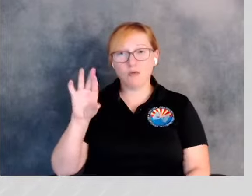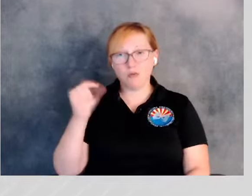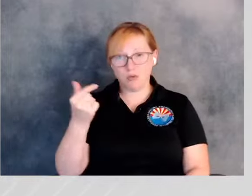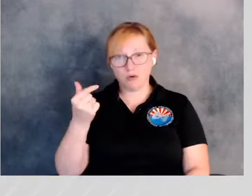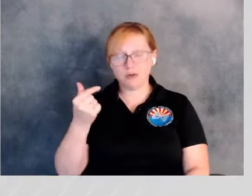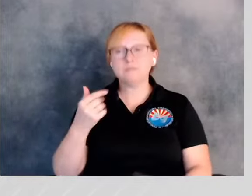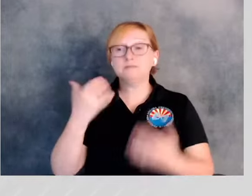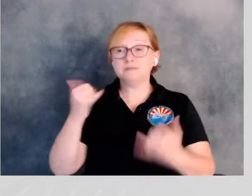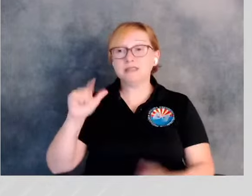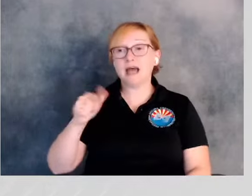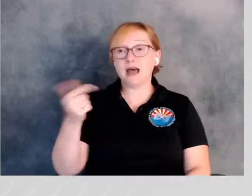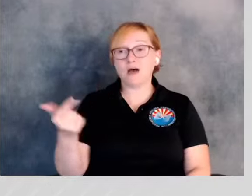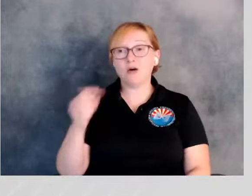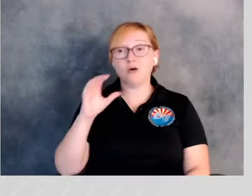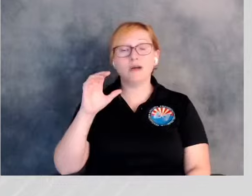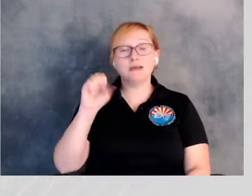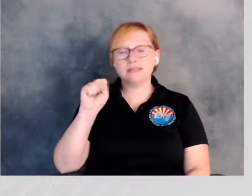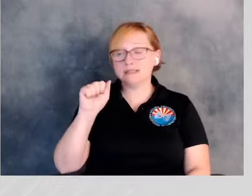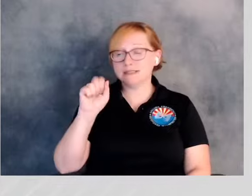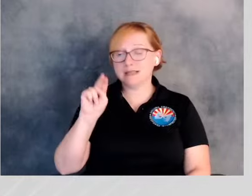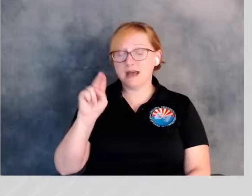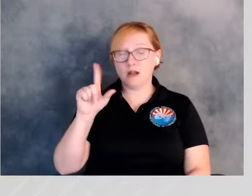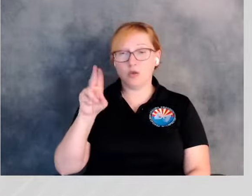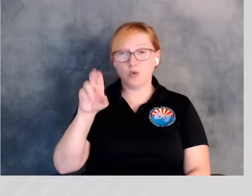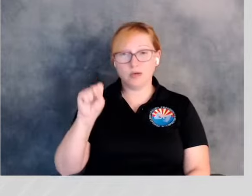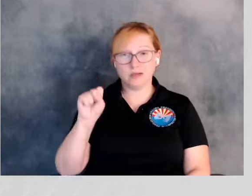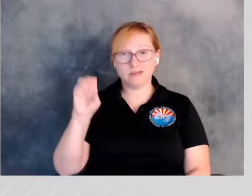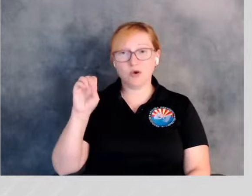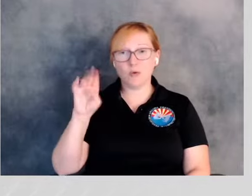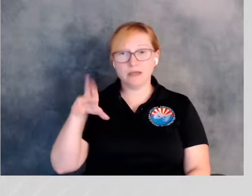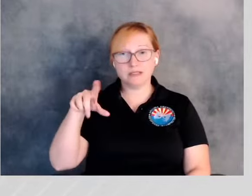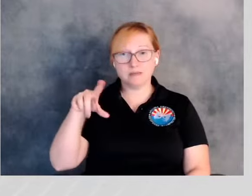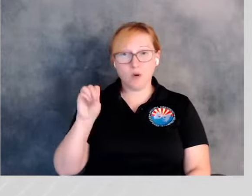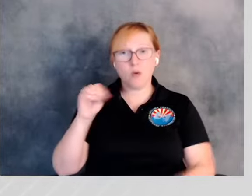Luis Obispo County Deputy Fire Chief Josh Taylor.